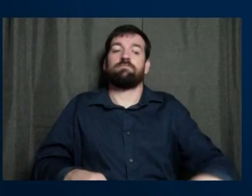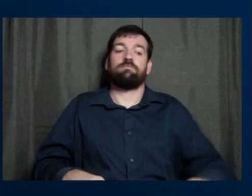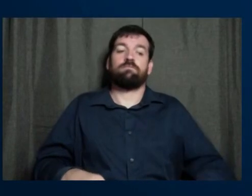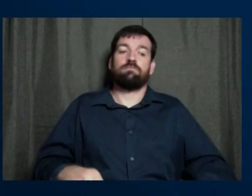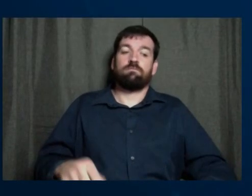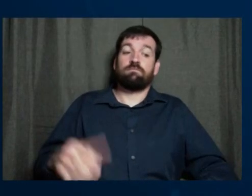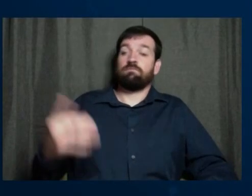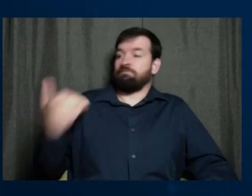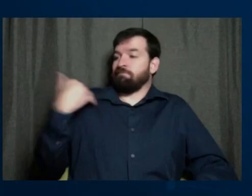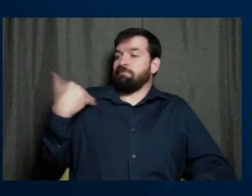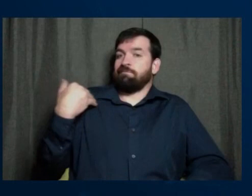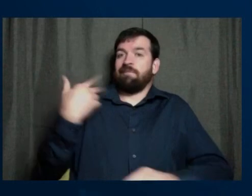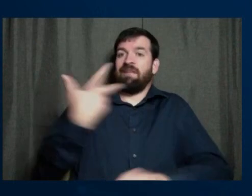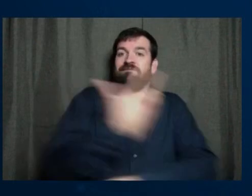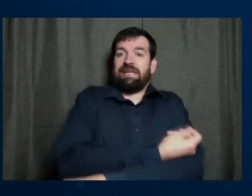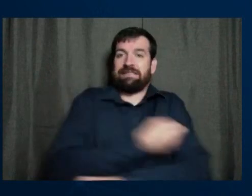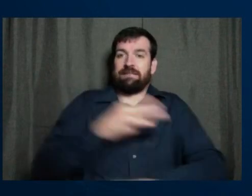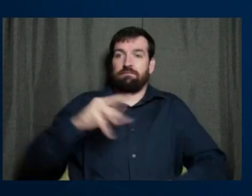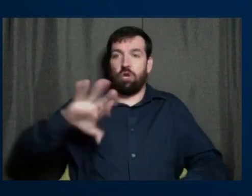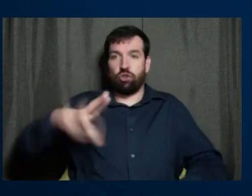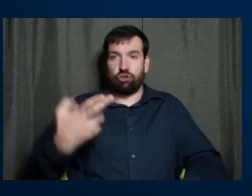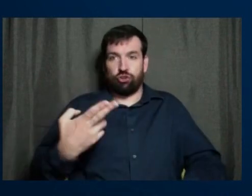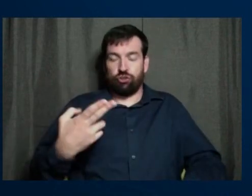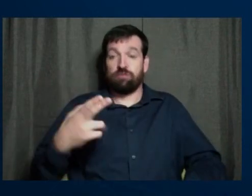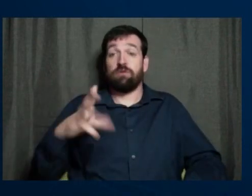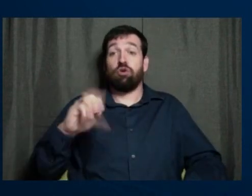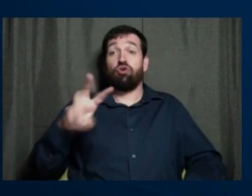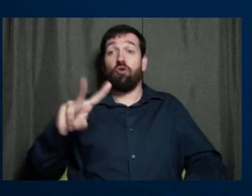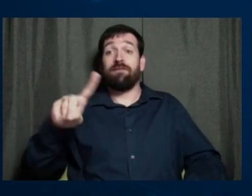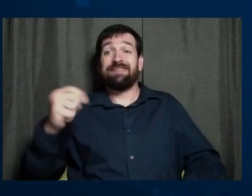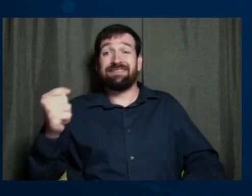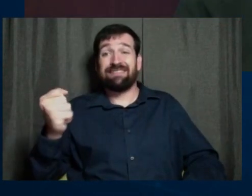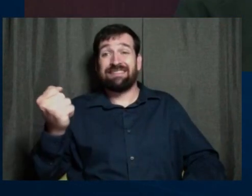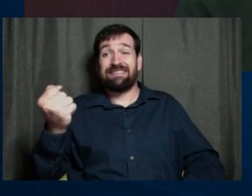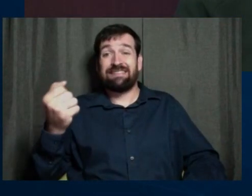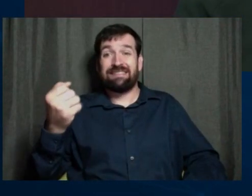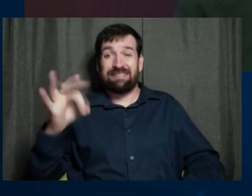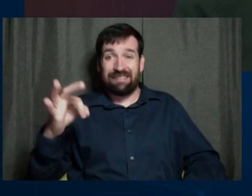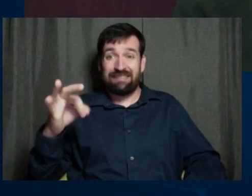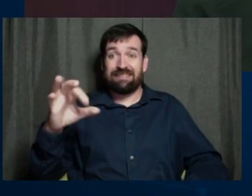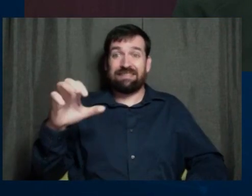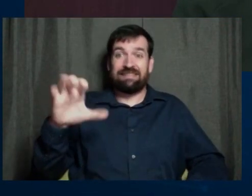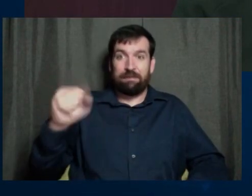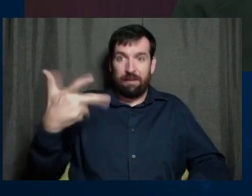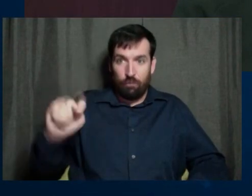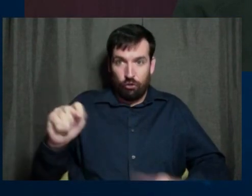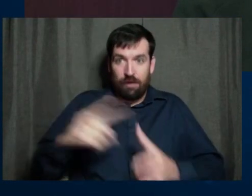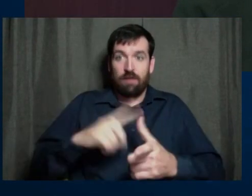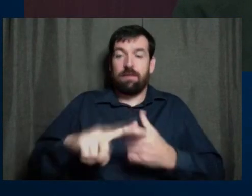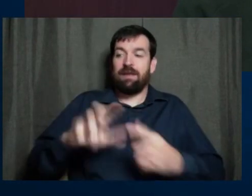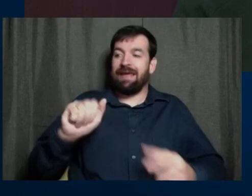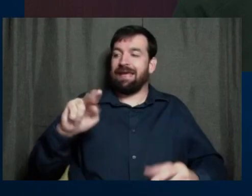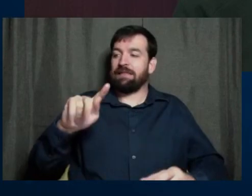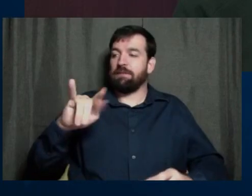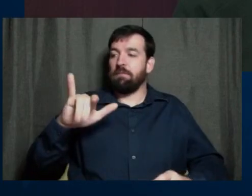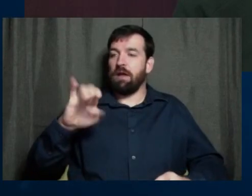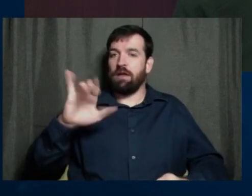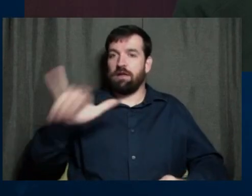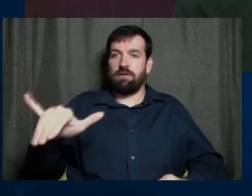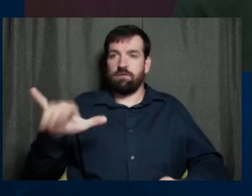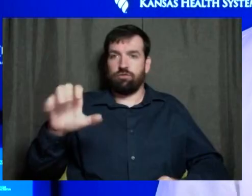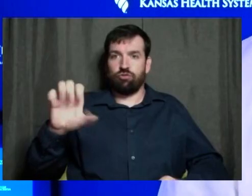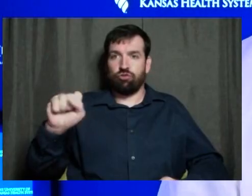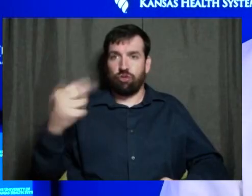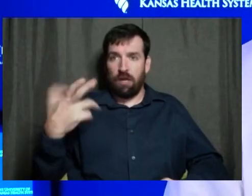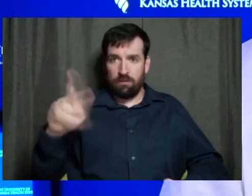vaccine in March. I had COVID in September and also got the antibody shot. When should I get my flu vaccine? You can get your flu